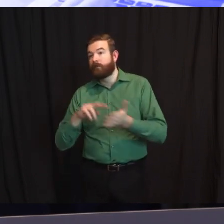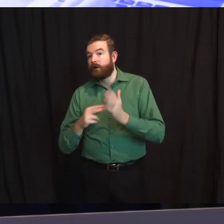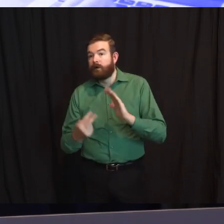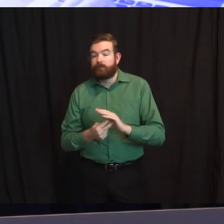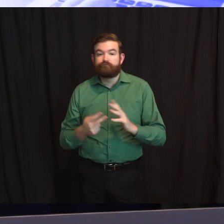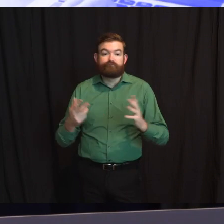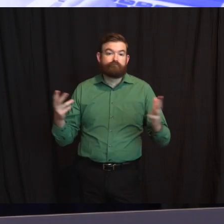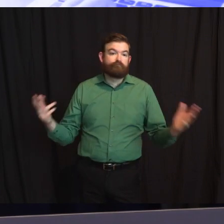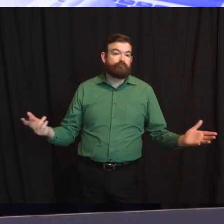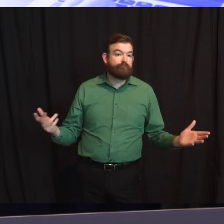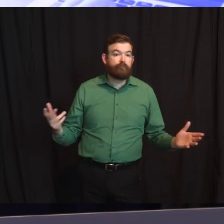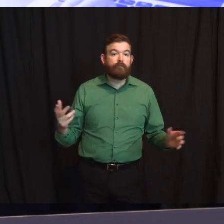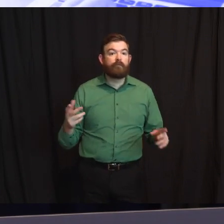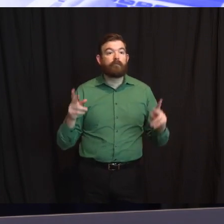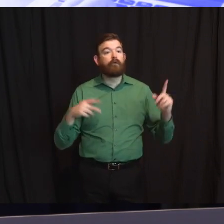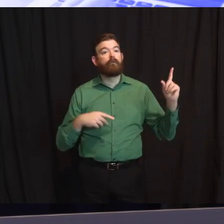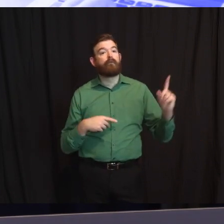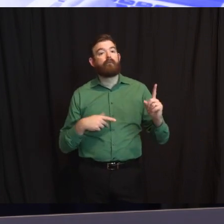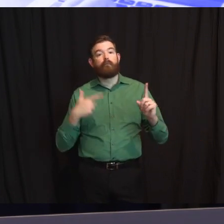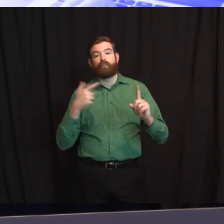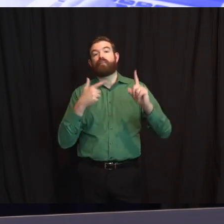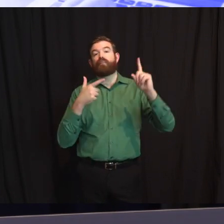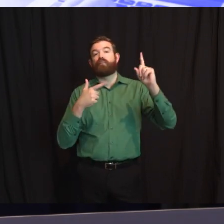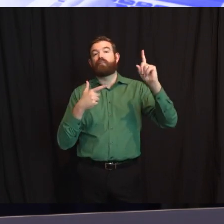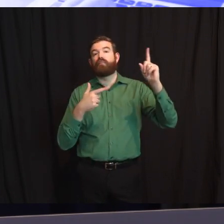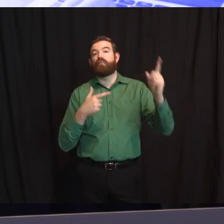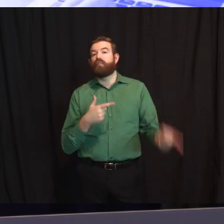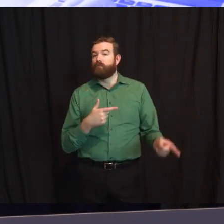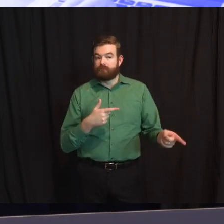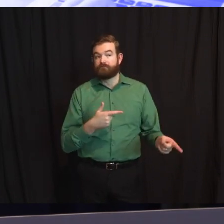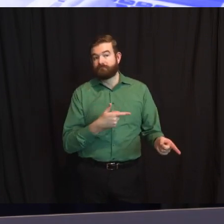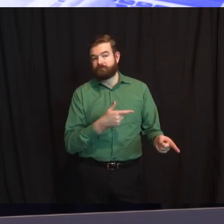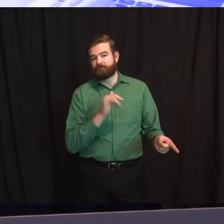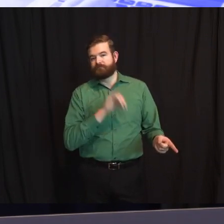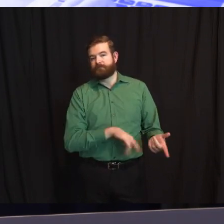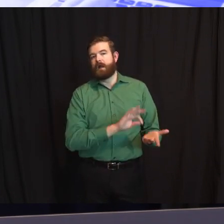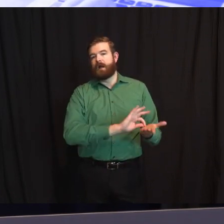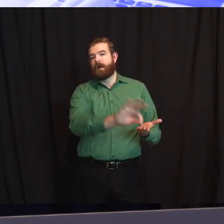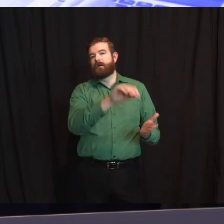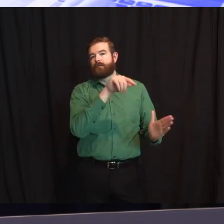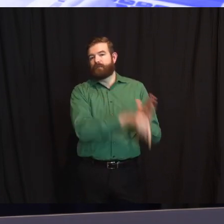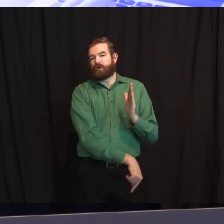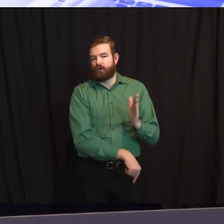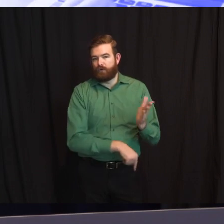bullet lands. Our victims are down 19%, but murders up.